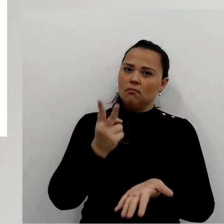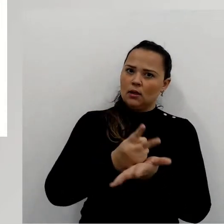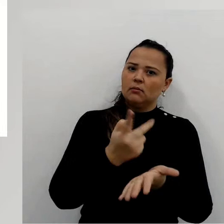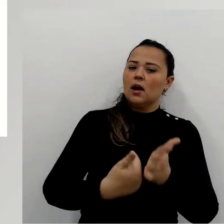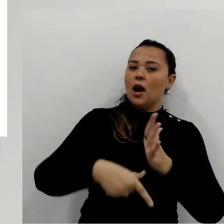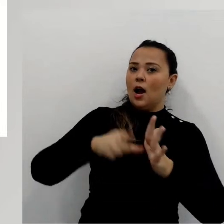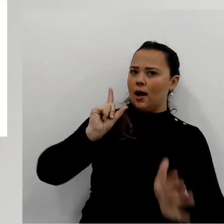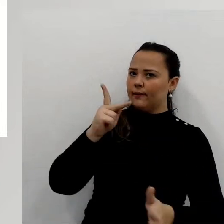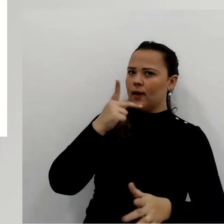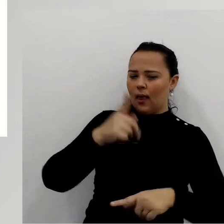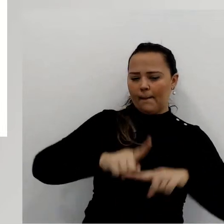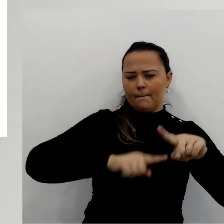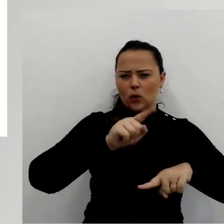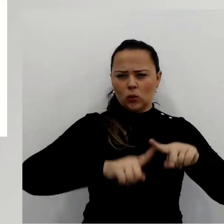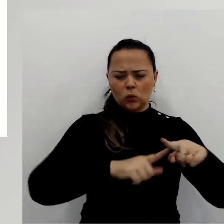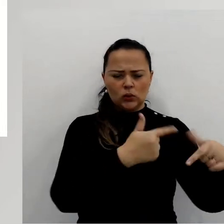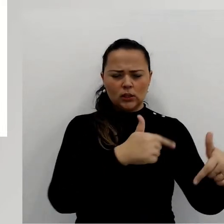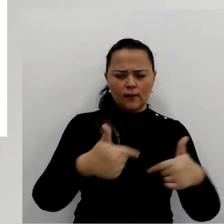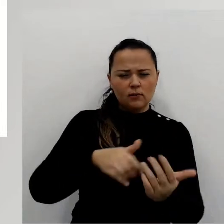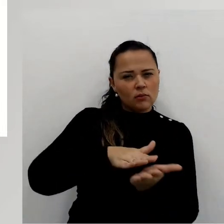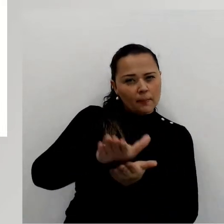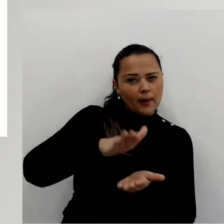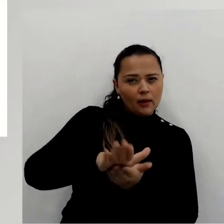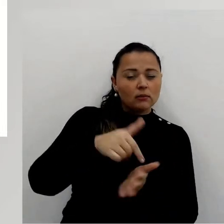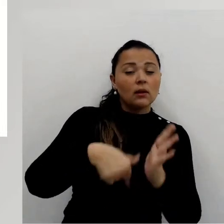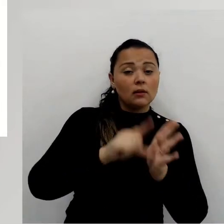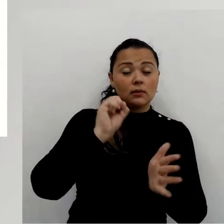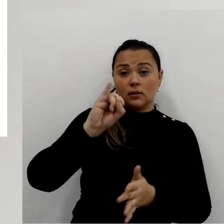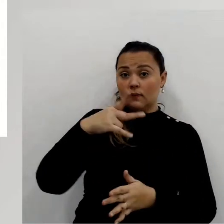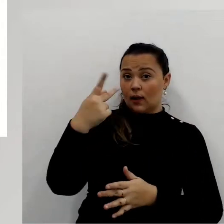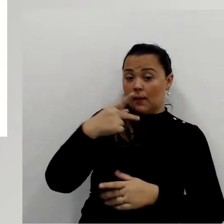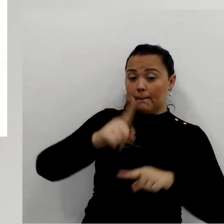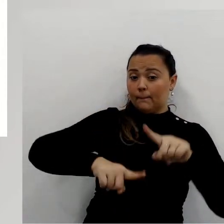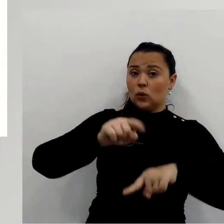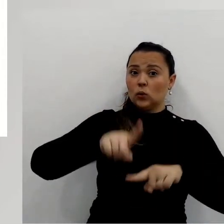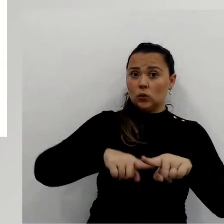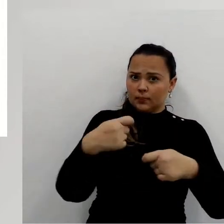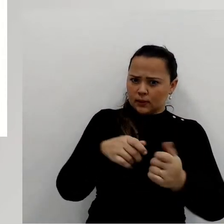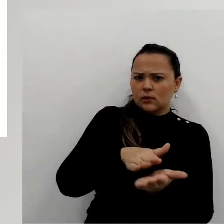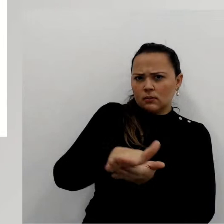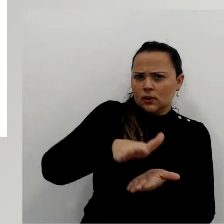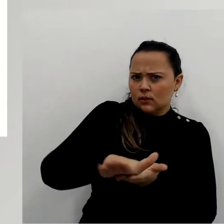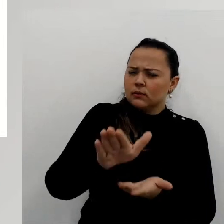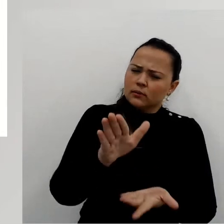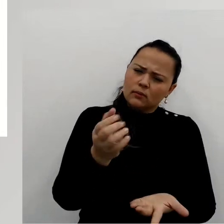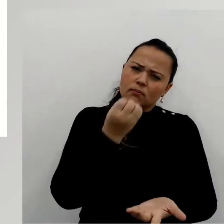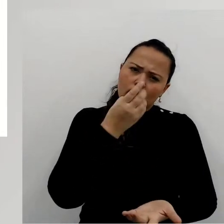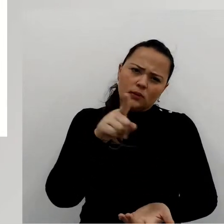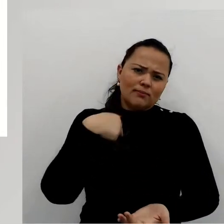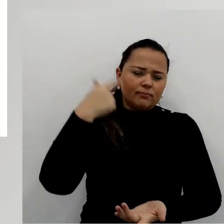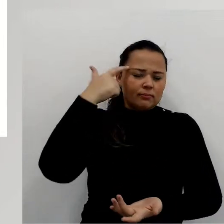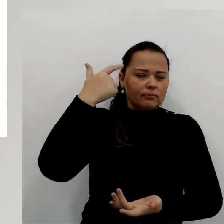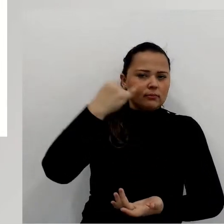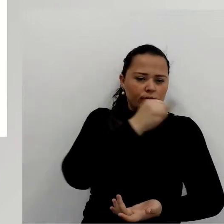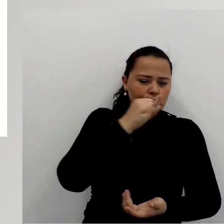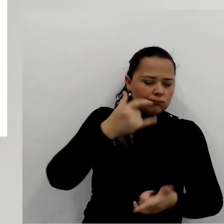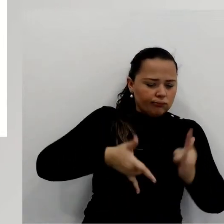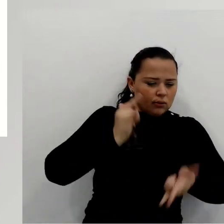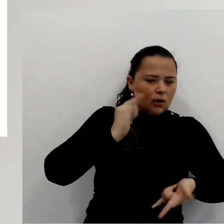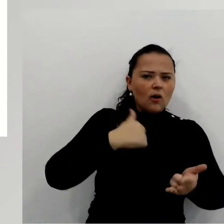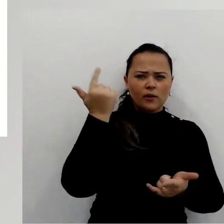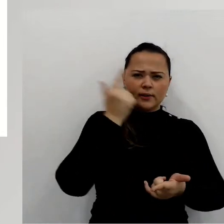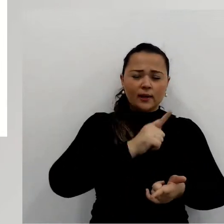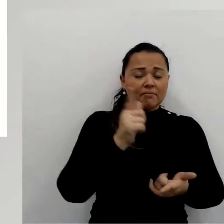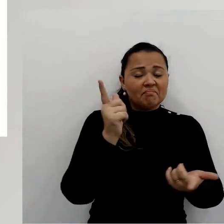services? Well, if we're dealing with printed products, yeah, you could probably automate in many cases even 100% of the plant.